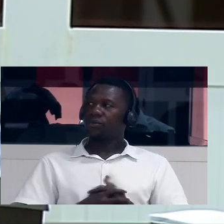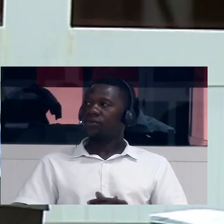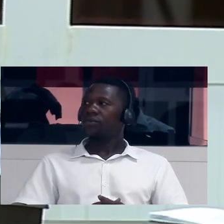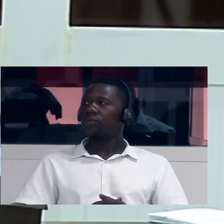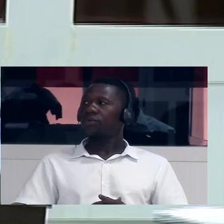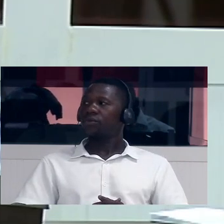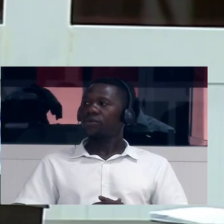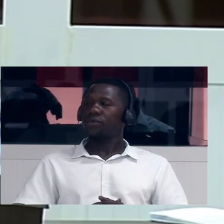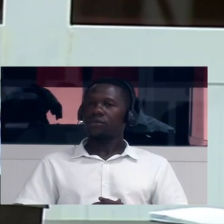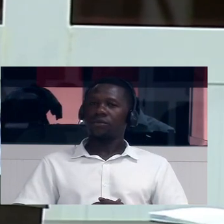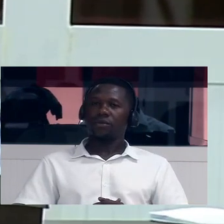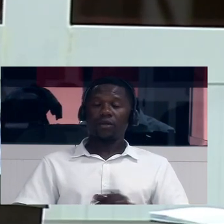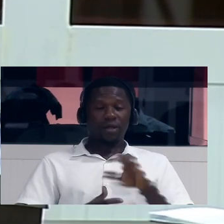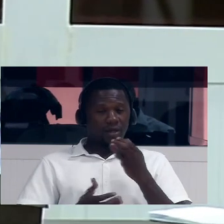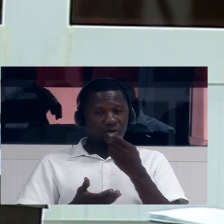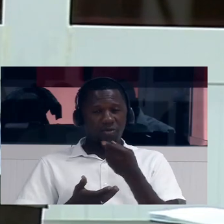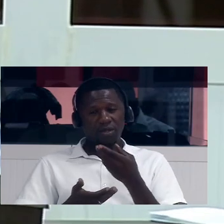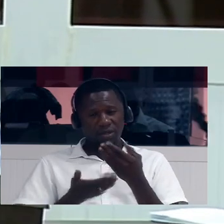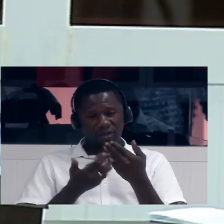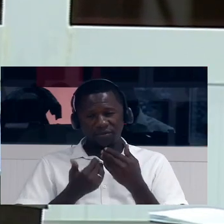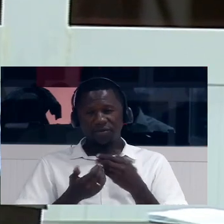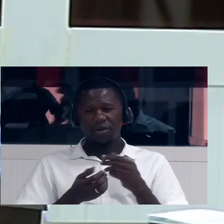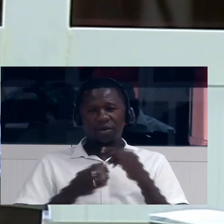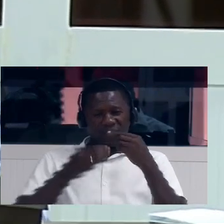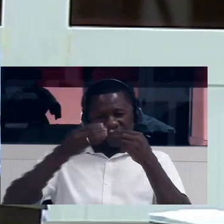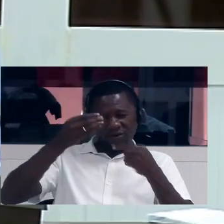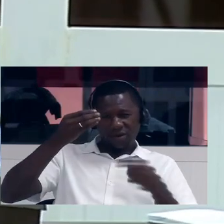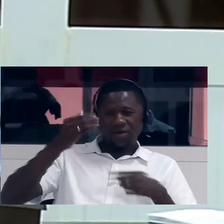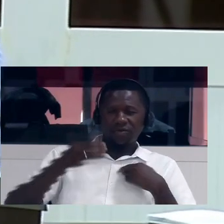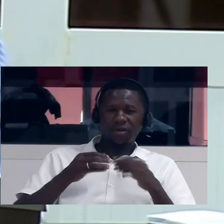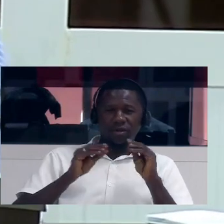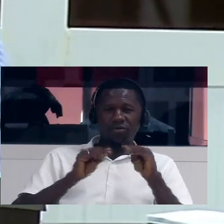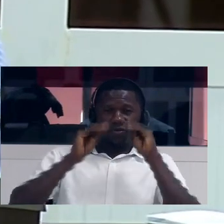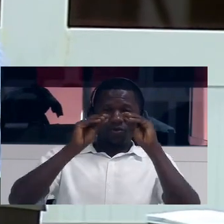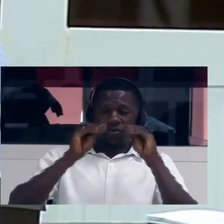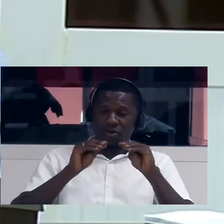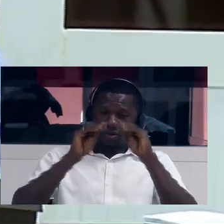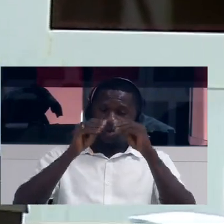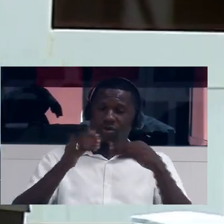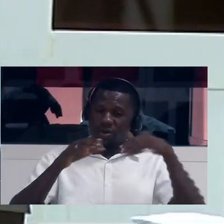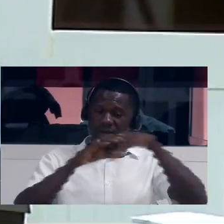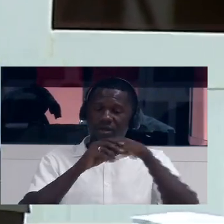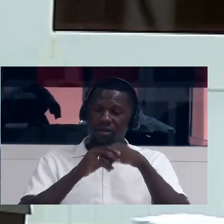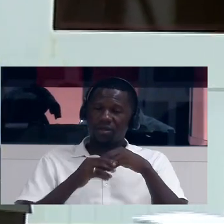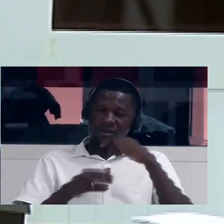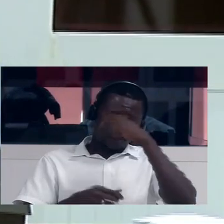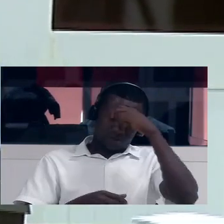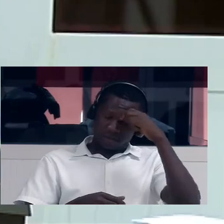So, can you give us a brief rundown of your career progression within the force or the